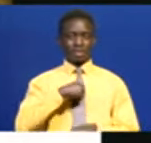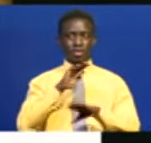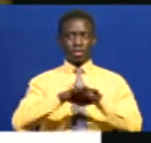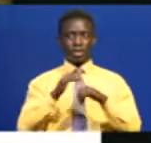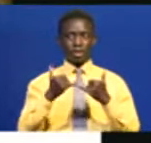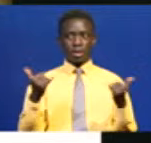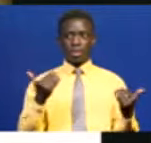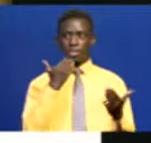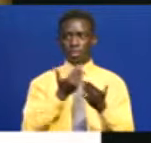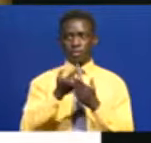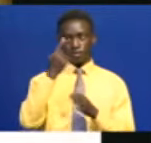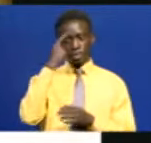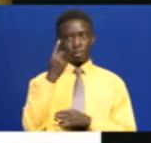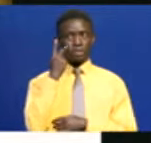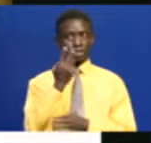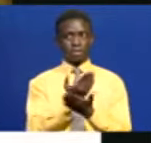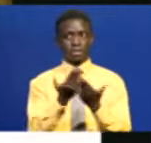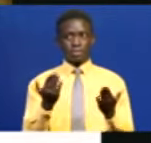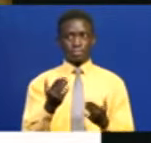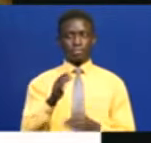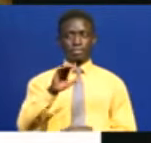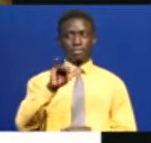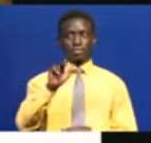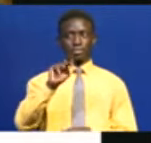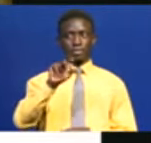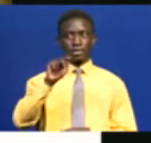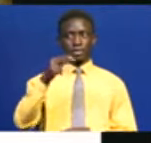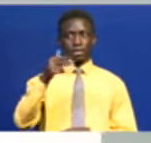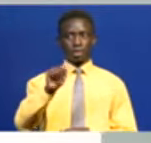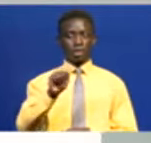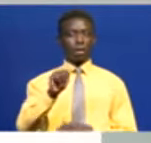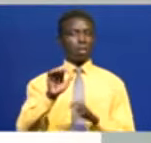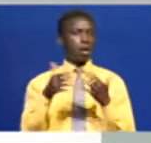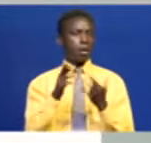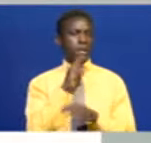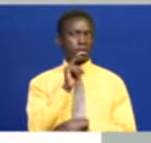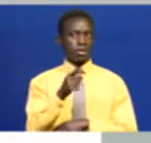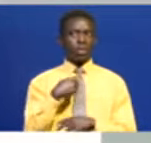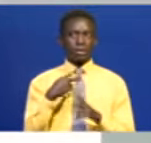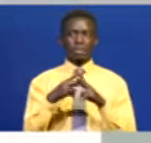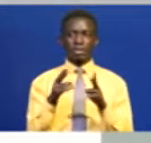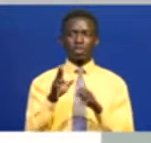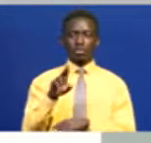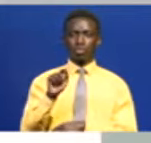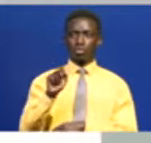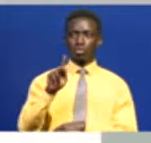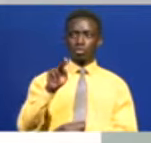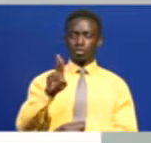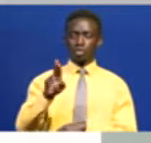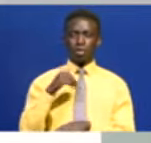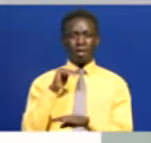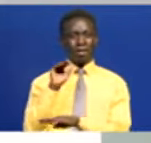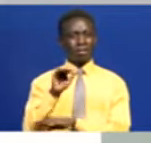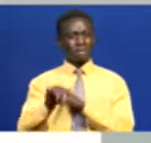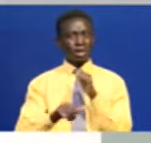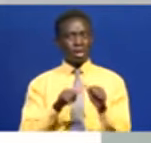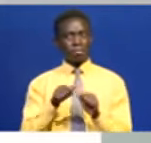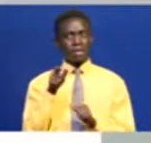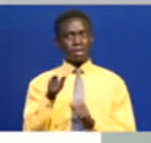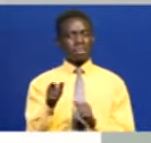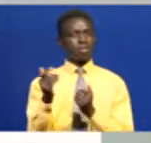Thank you very much, Cynthia. How are you? Now, let me start with you, Utku, and ask you a little bit about this